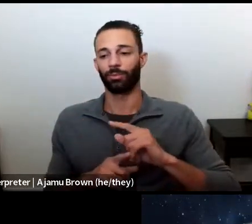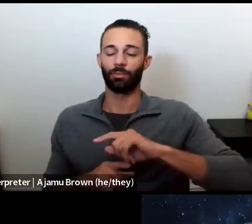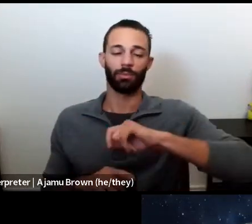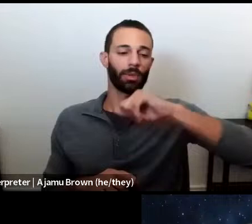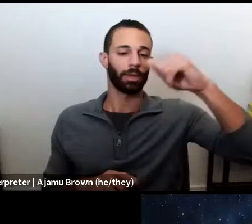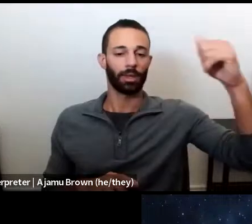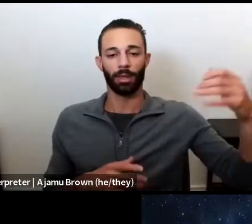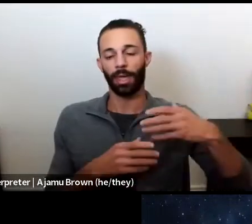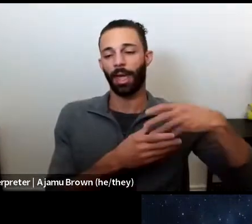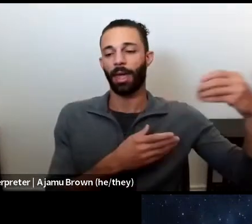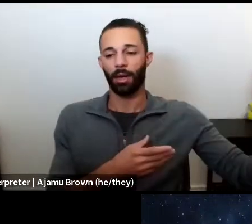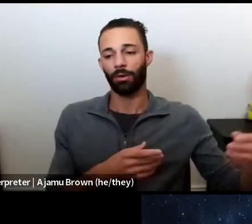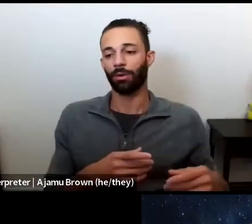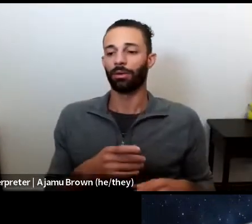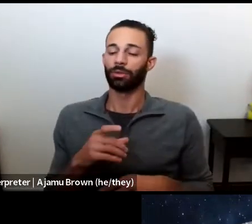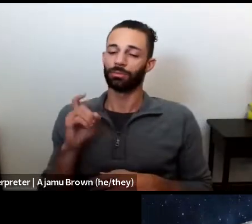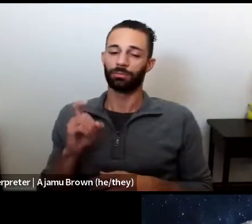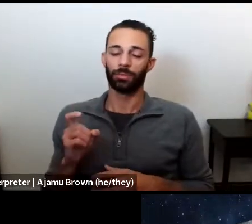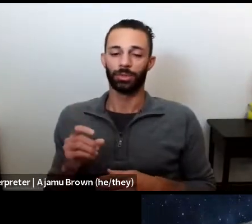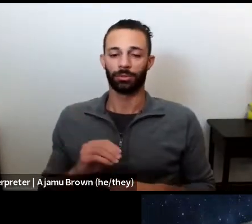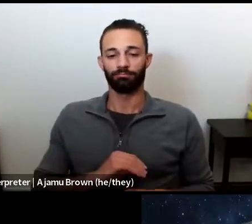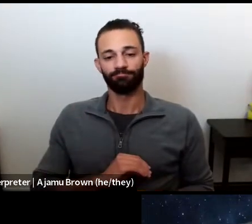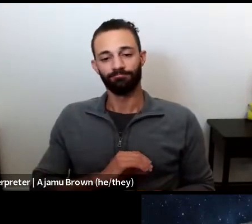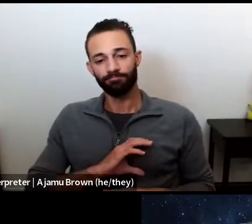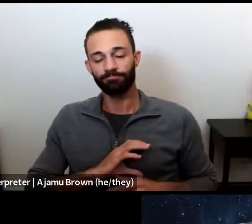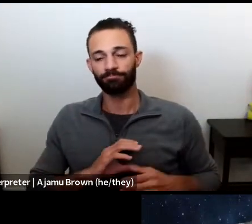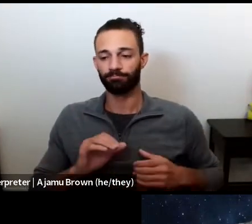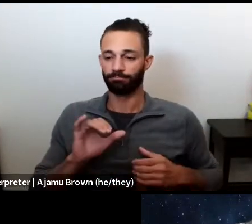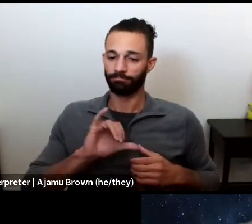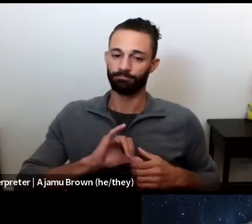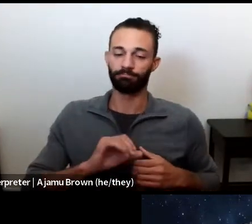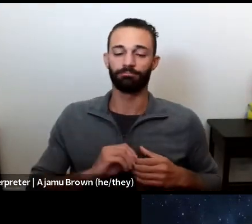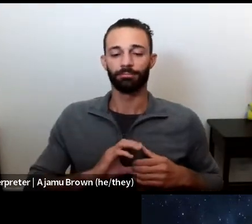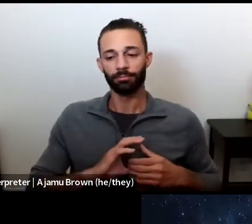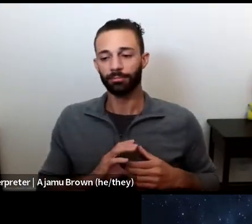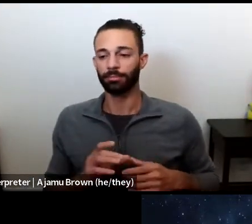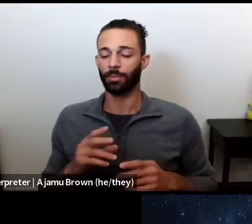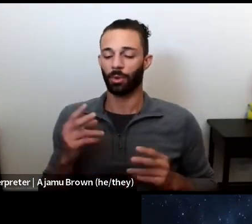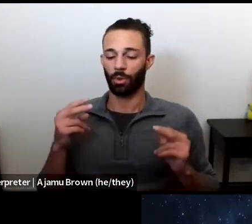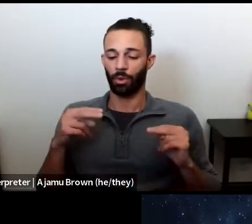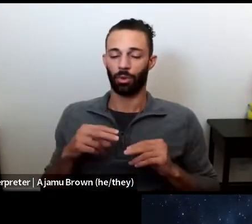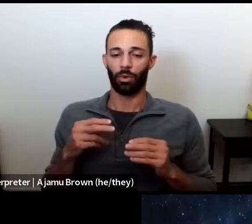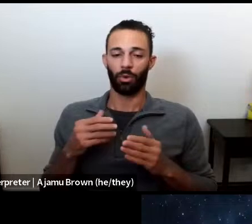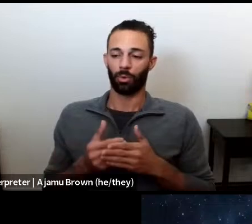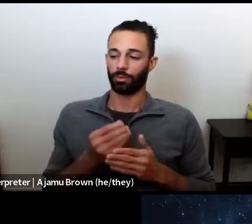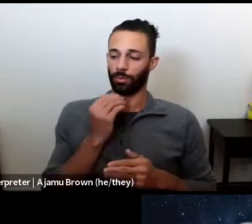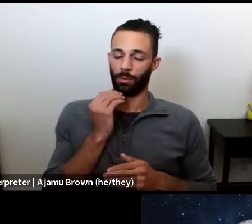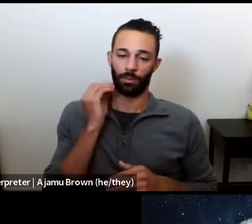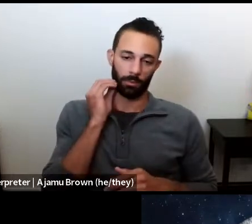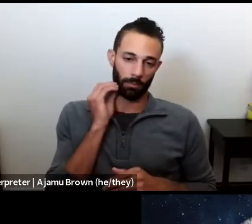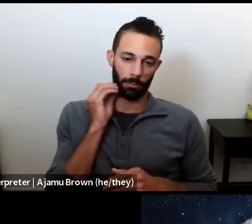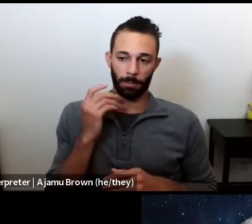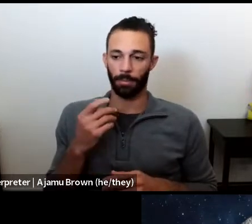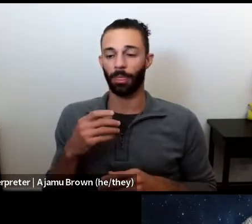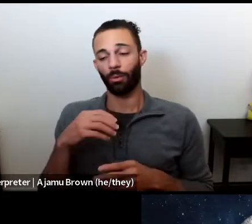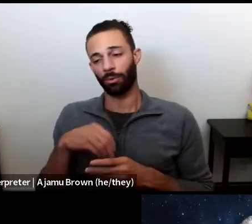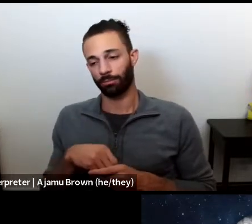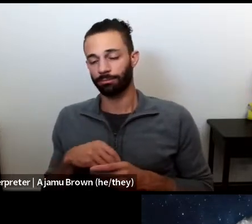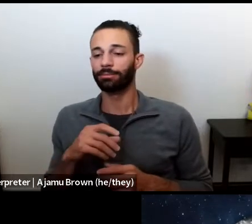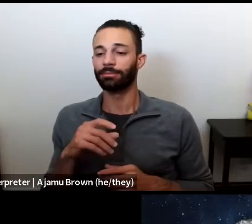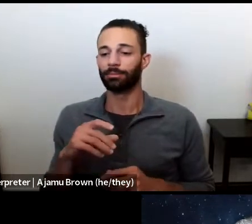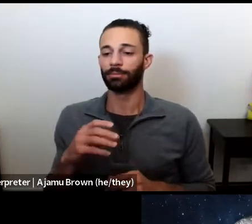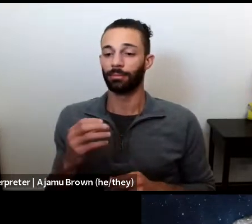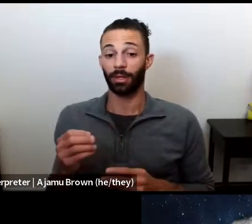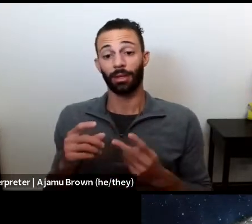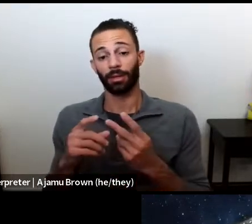to fill your cup, to fill your heart, look closer to home, number one. And number two, do something about